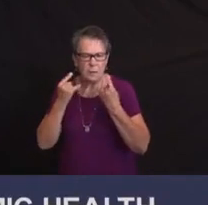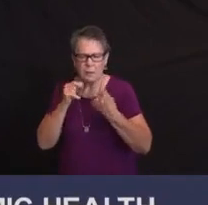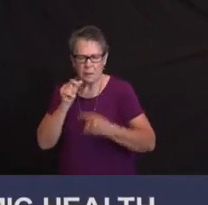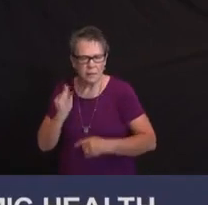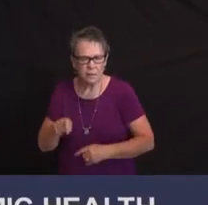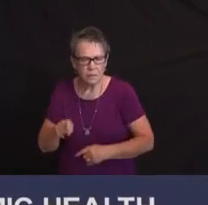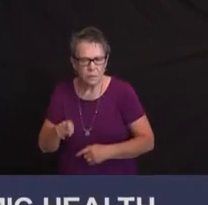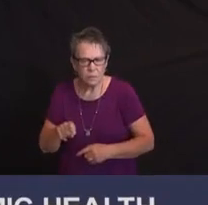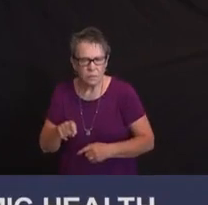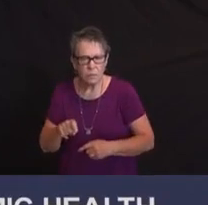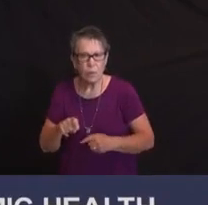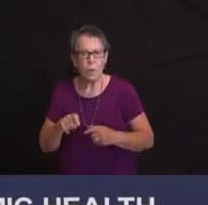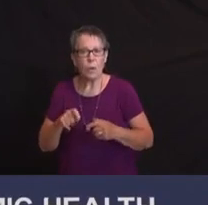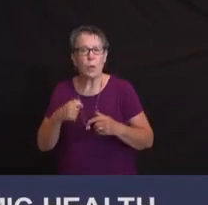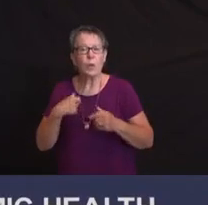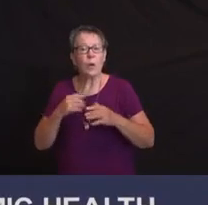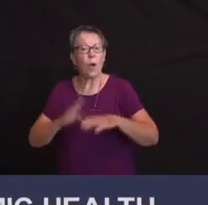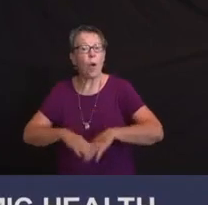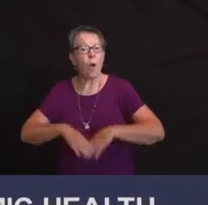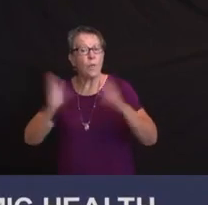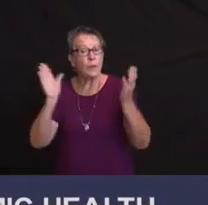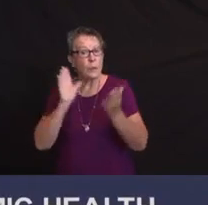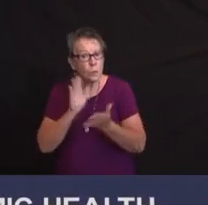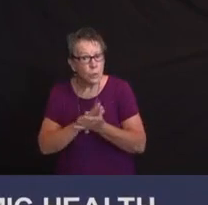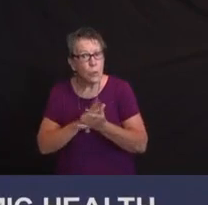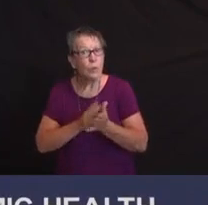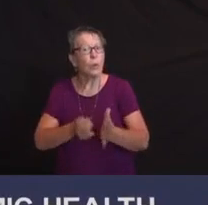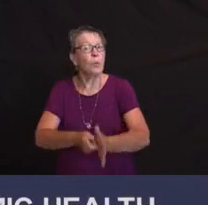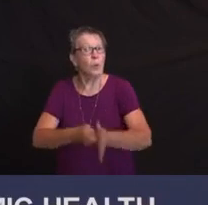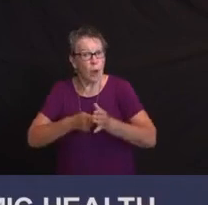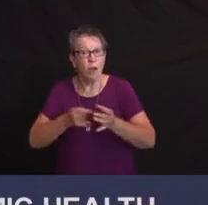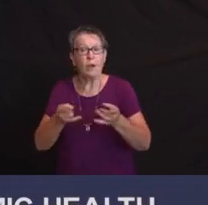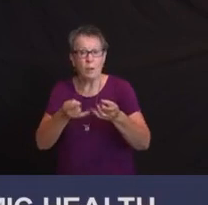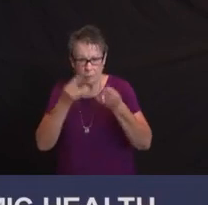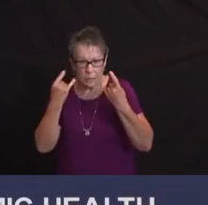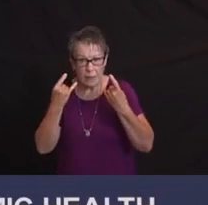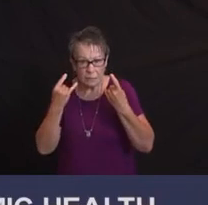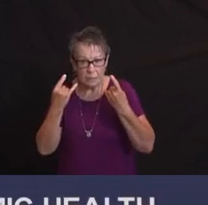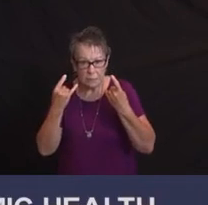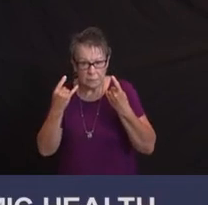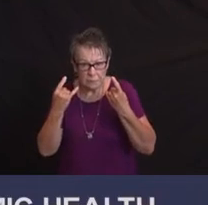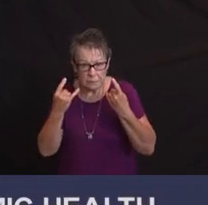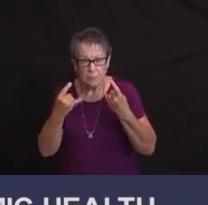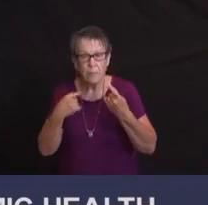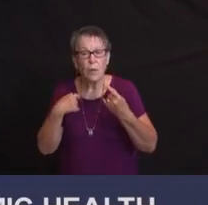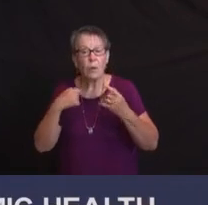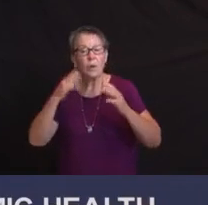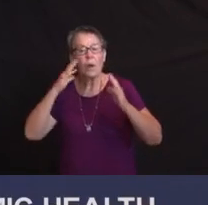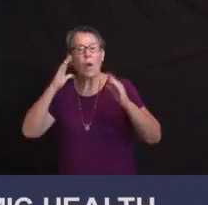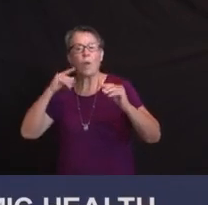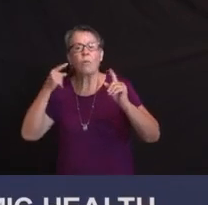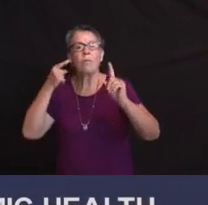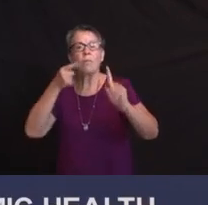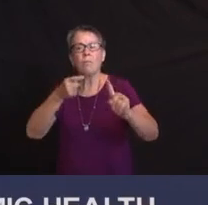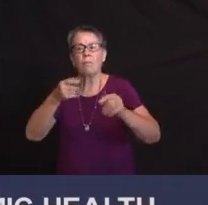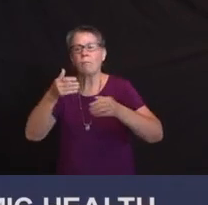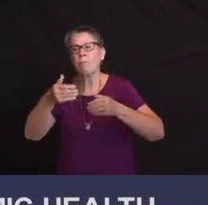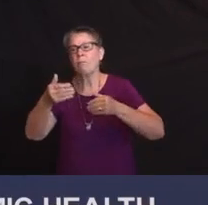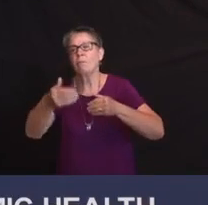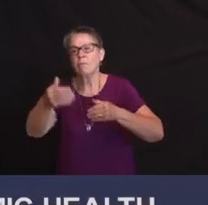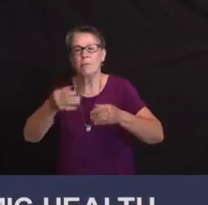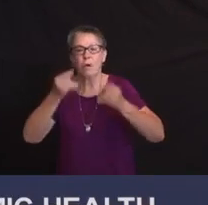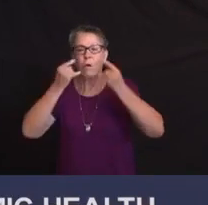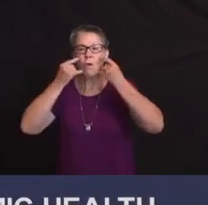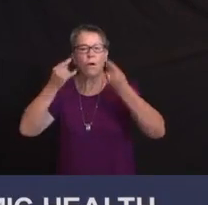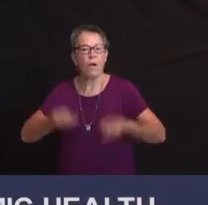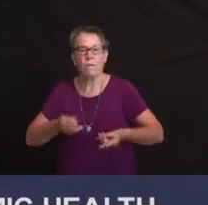and I hope we can revisit that when we're safely able to do in terms of masking in schools. But we also mentioned that there